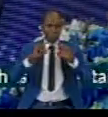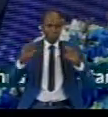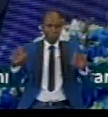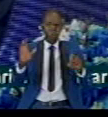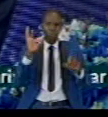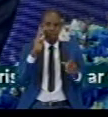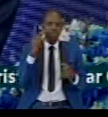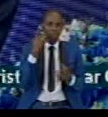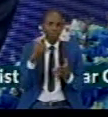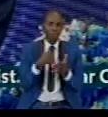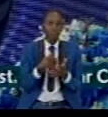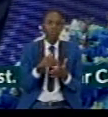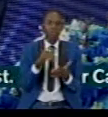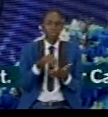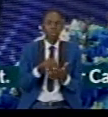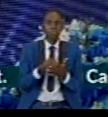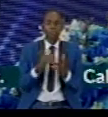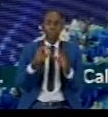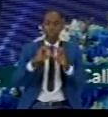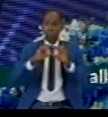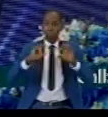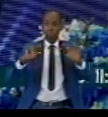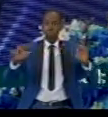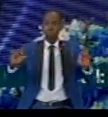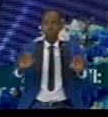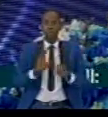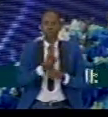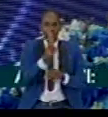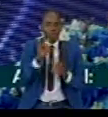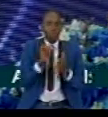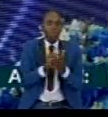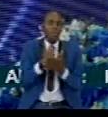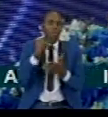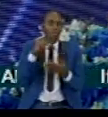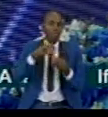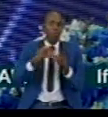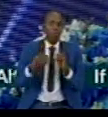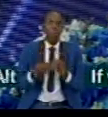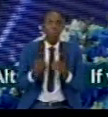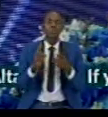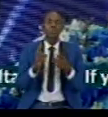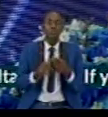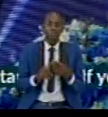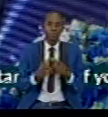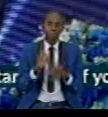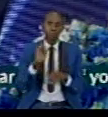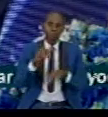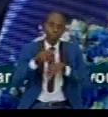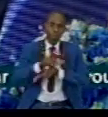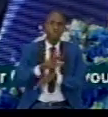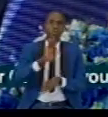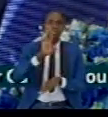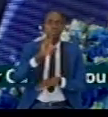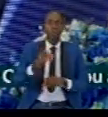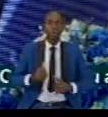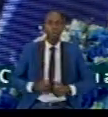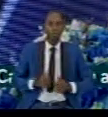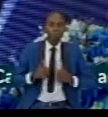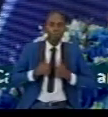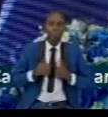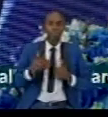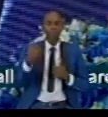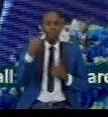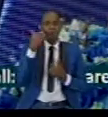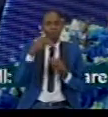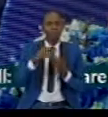SMS or WhatsApp message to the number I'm going to read out now plus